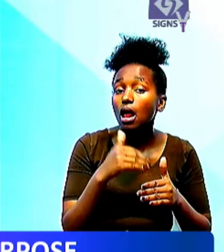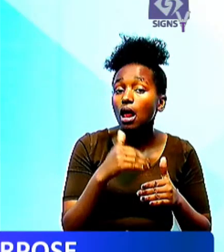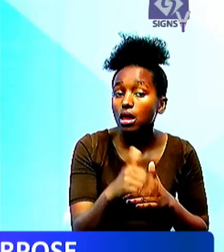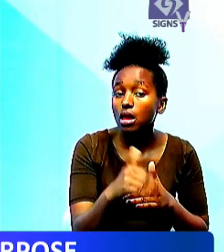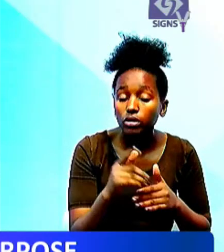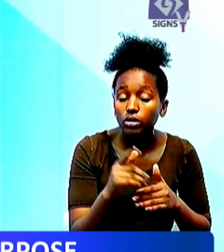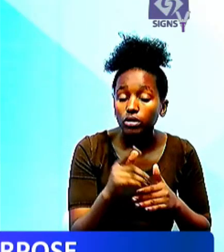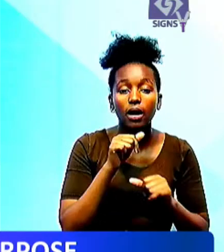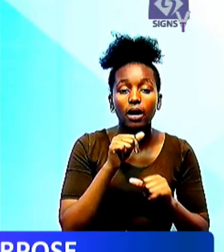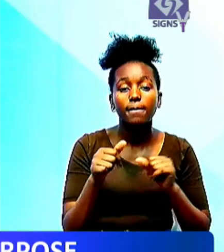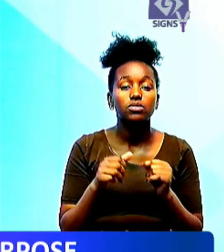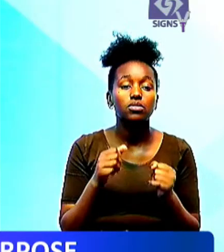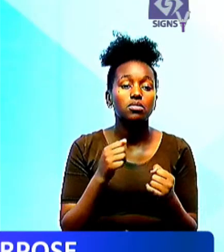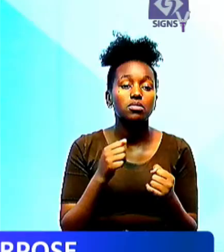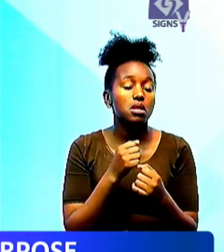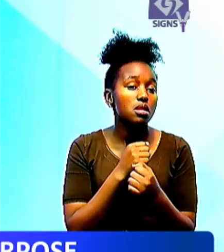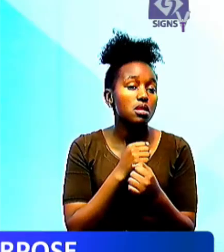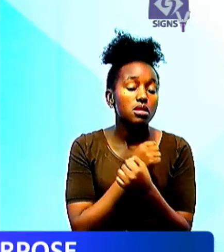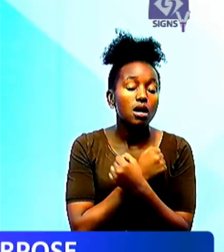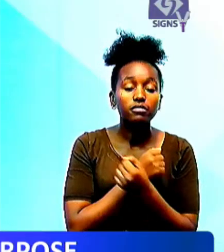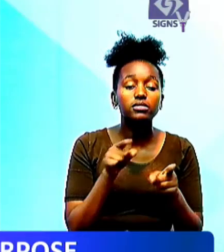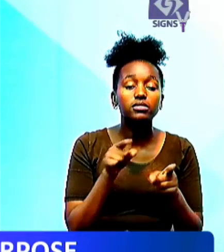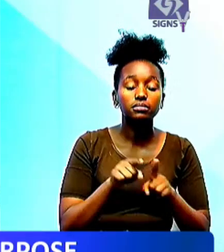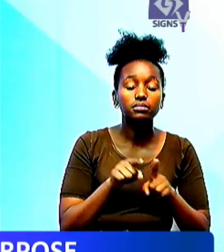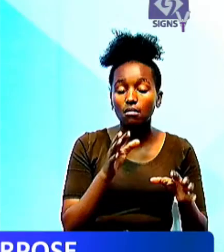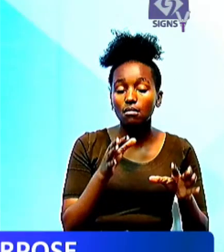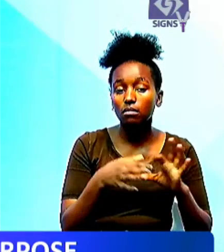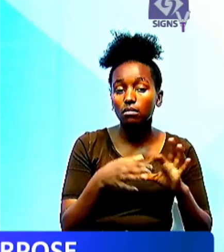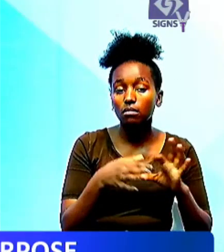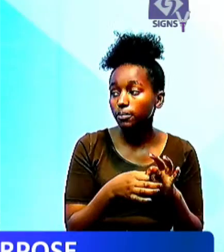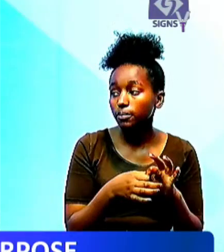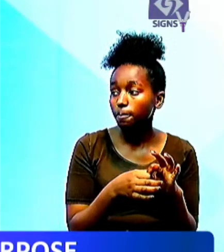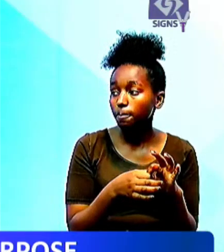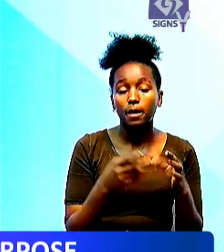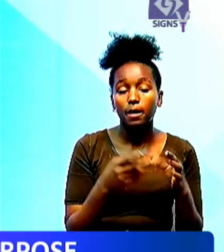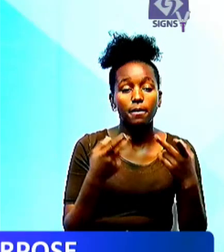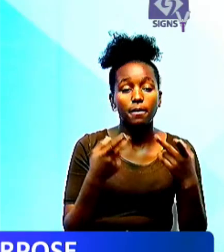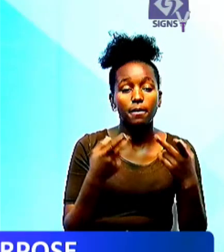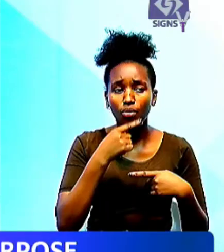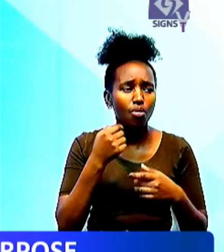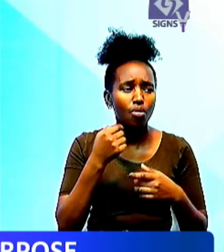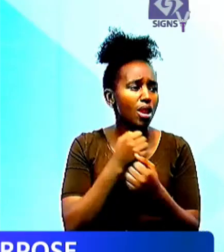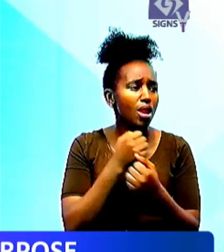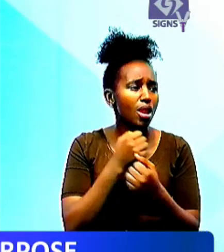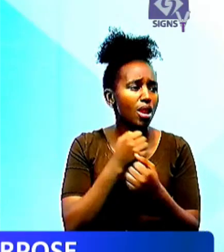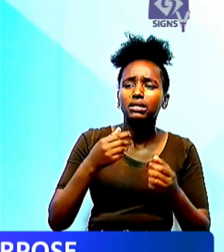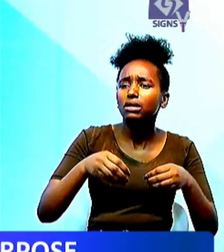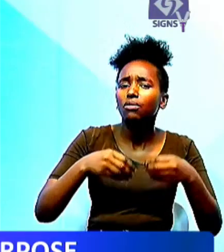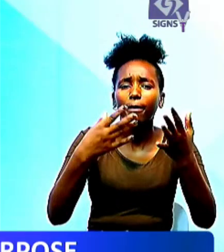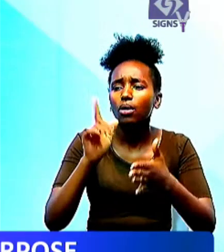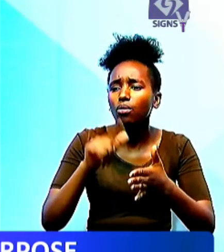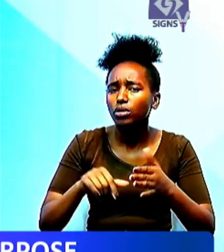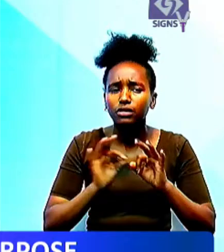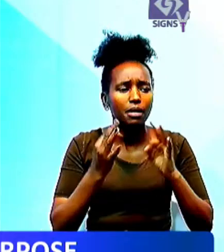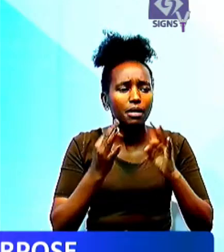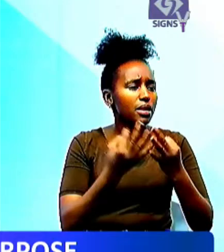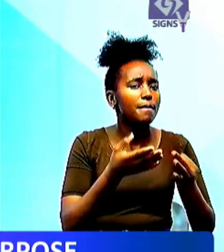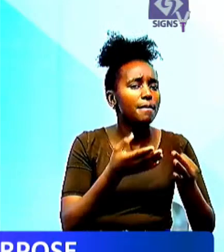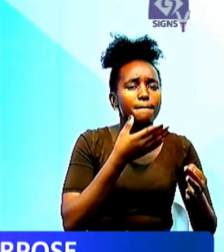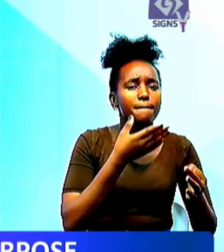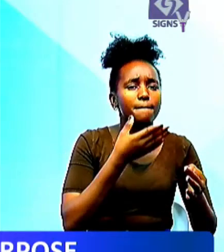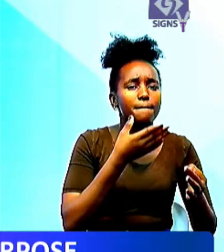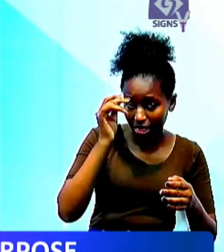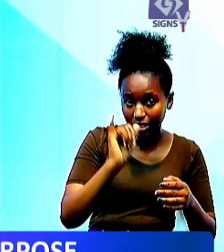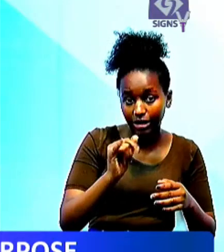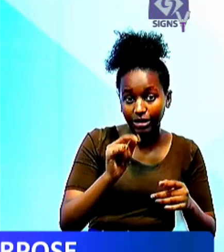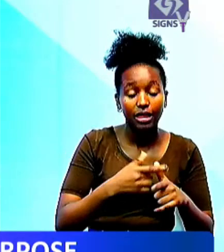talk of the love and belonging. Love and belonging, you know, who are the people who love me? Who are my family? Who are the, you know, then you go to what you call